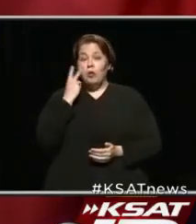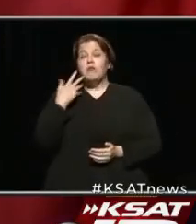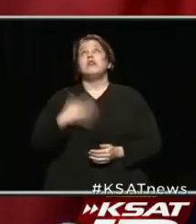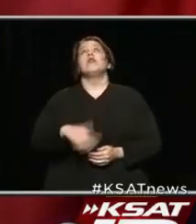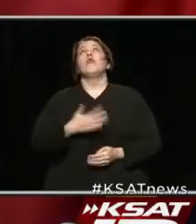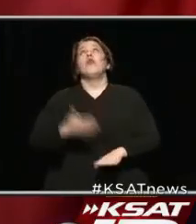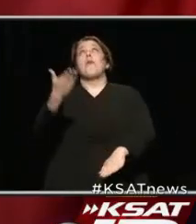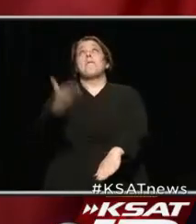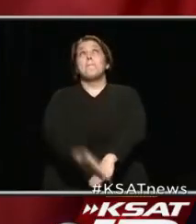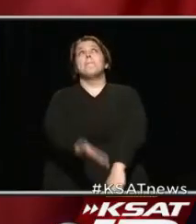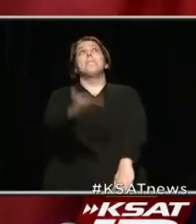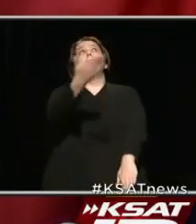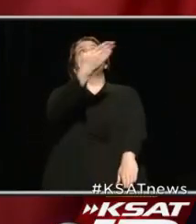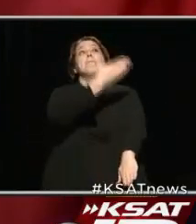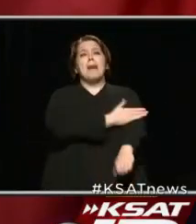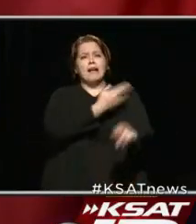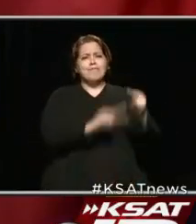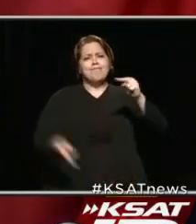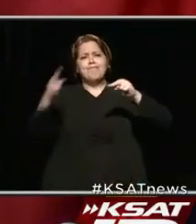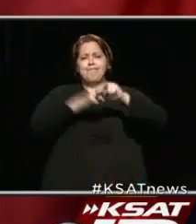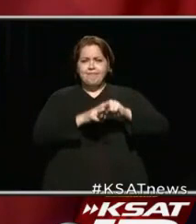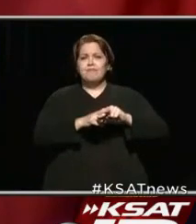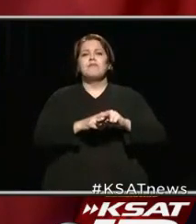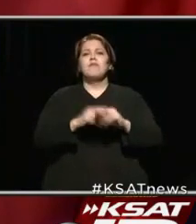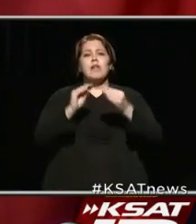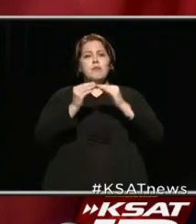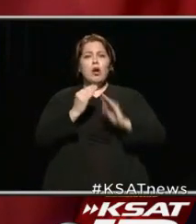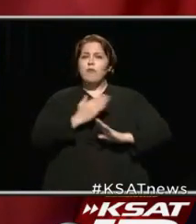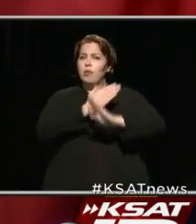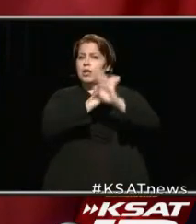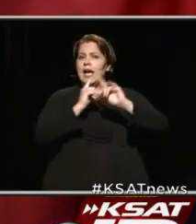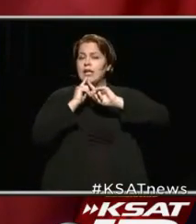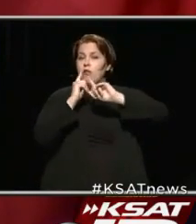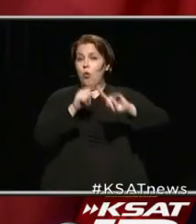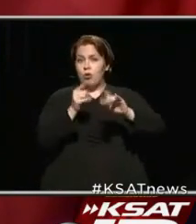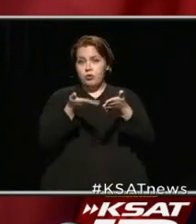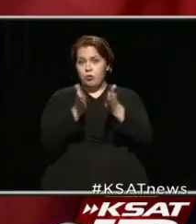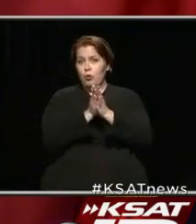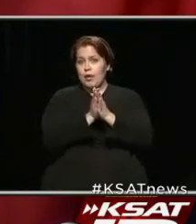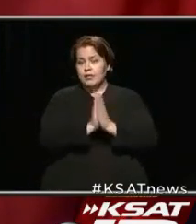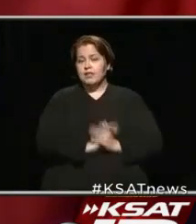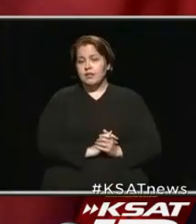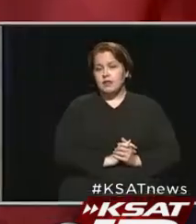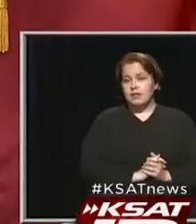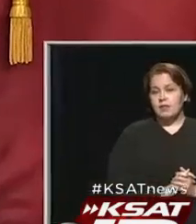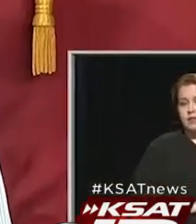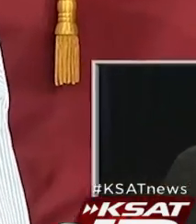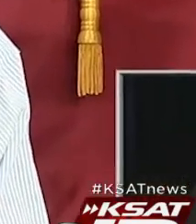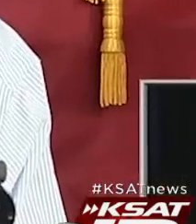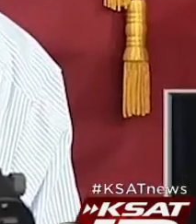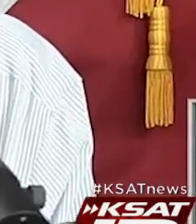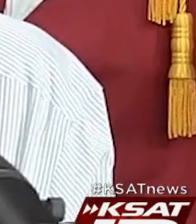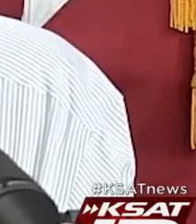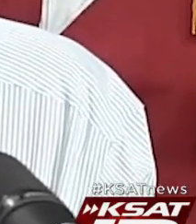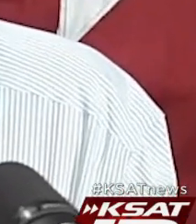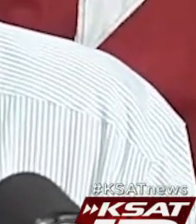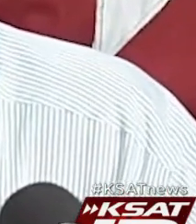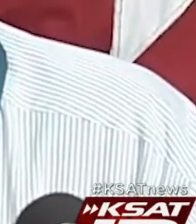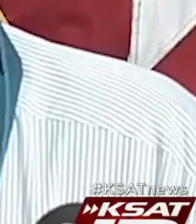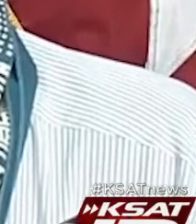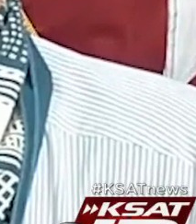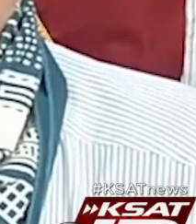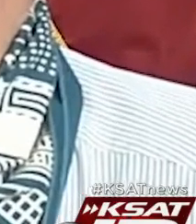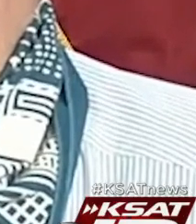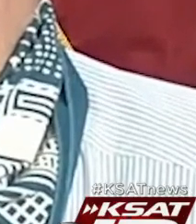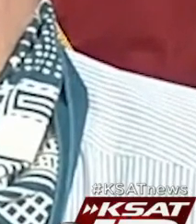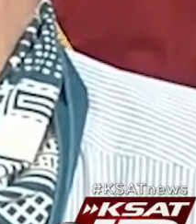jump in the protective orders that have been requested. Though he said the county budget this year is tight,